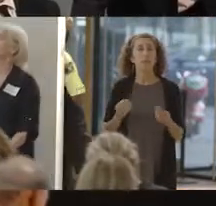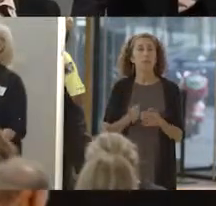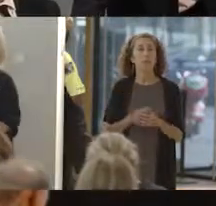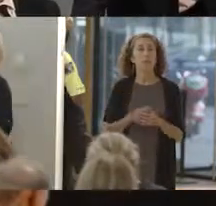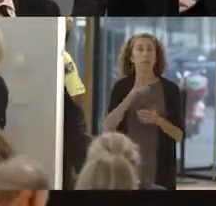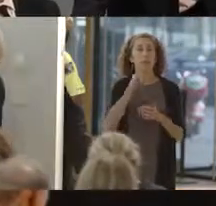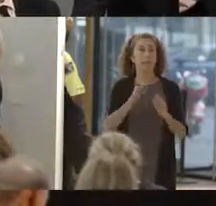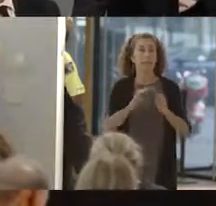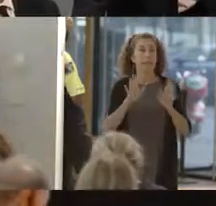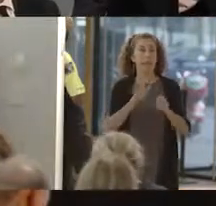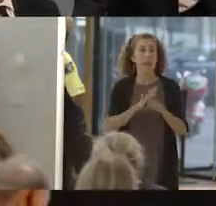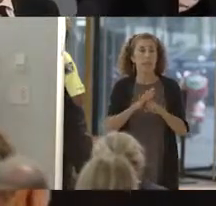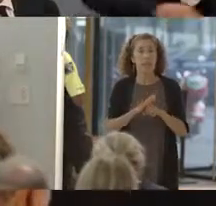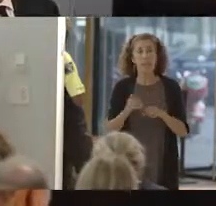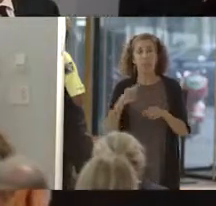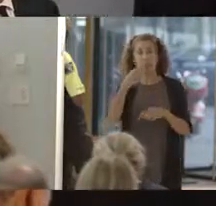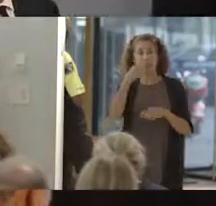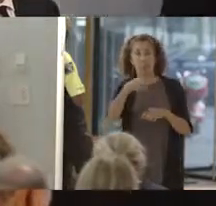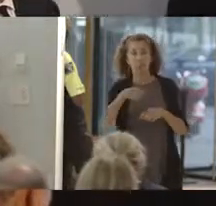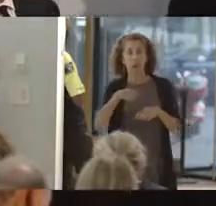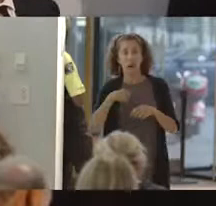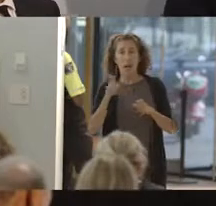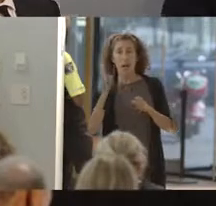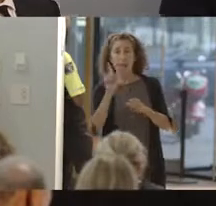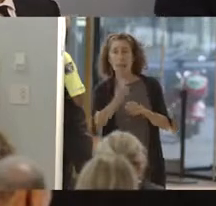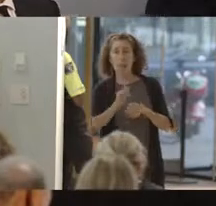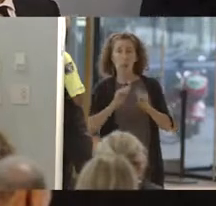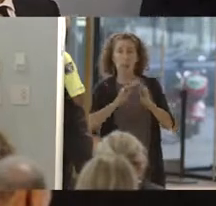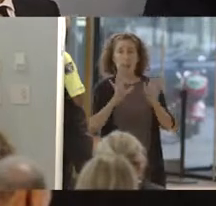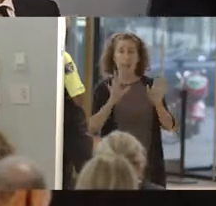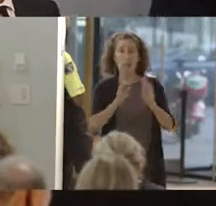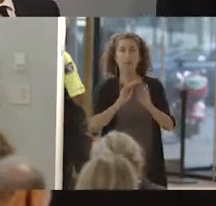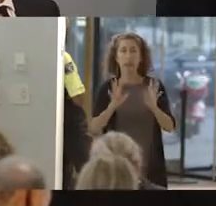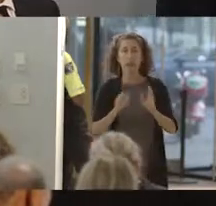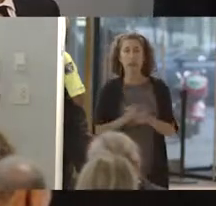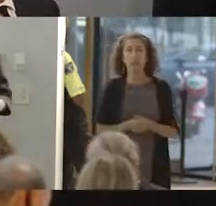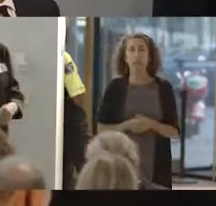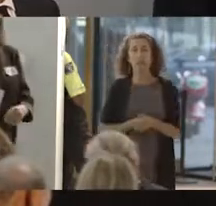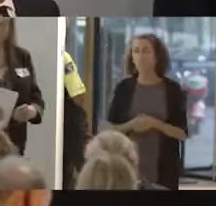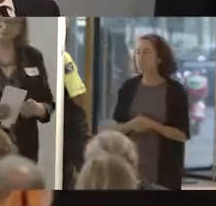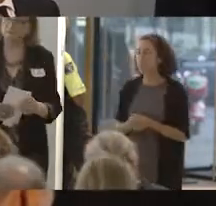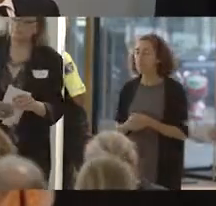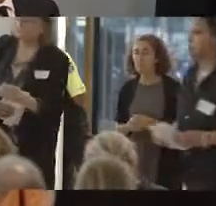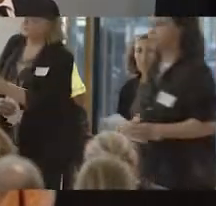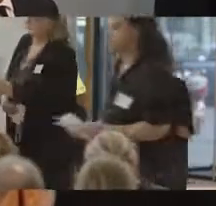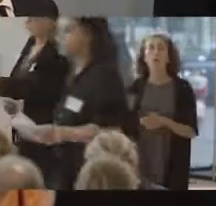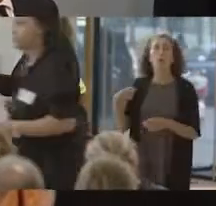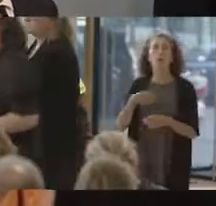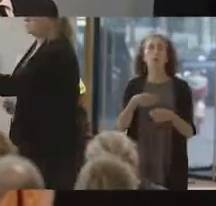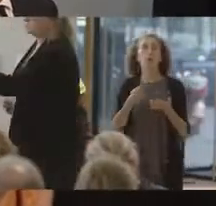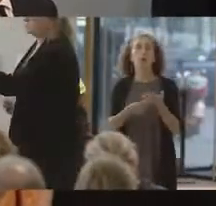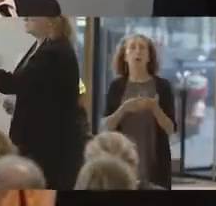clear enough If I could tonight. just clarify a little bit more. I mean, we are talking about alignments, and I understand